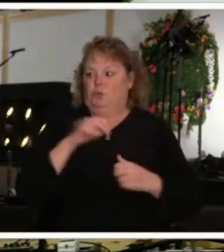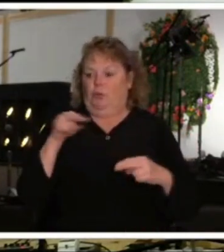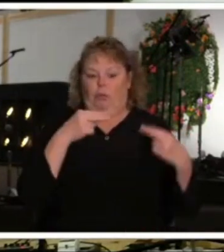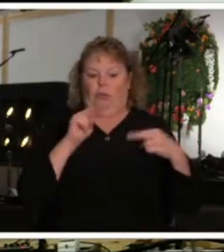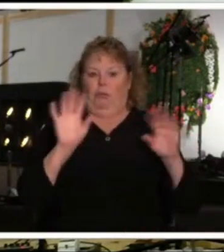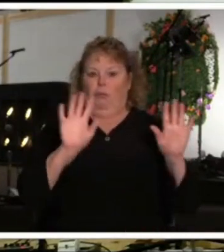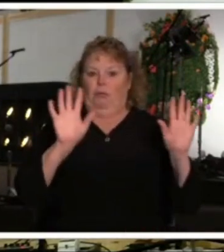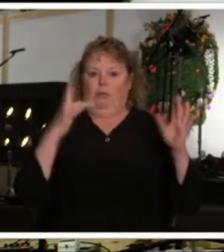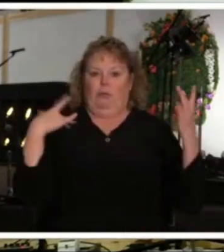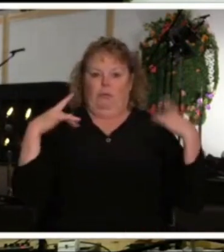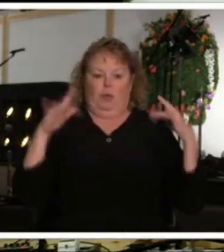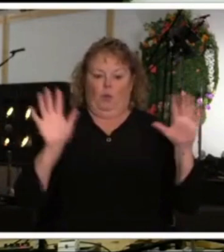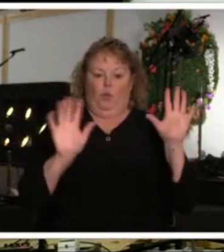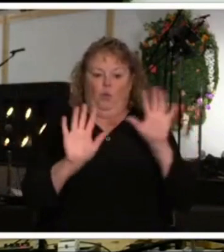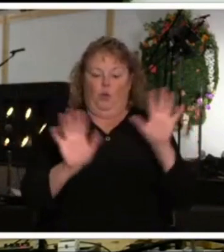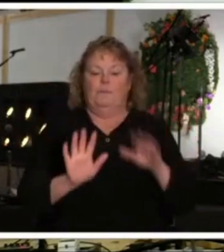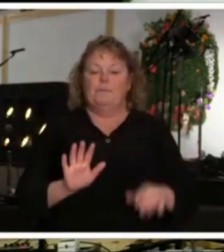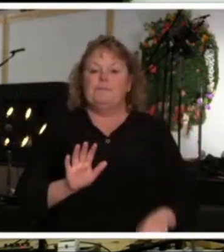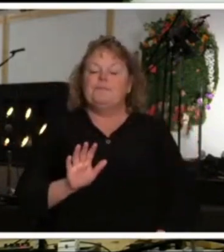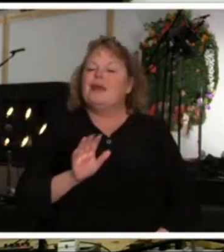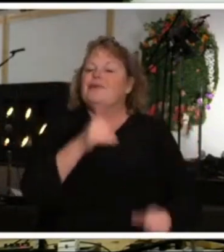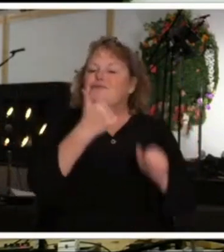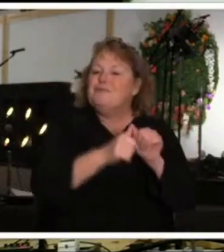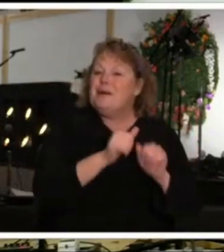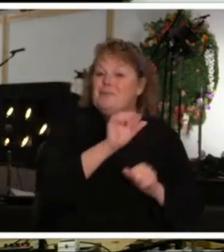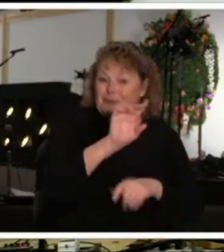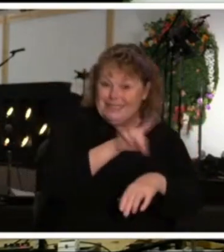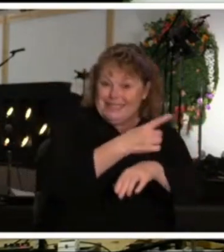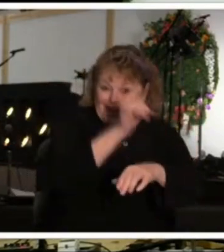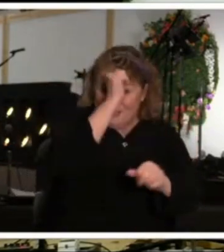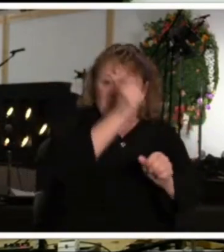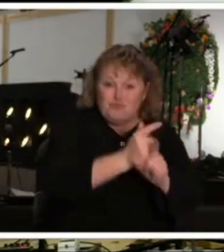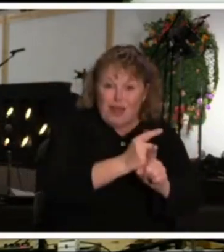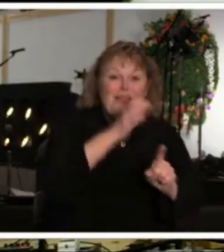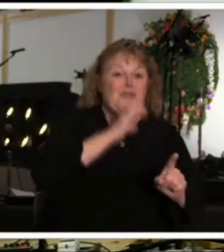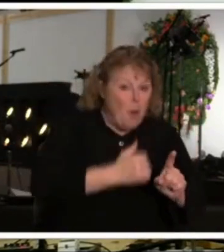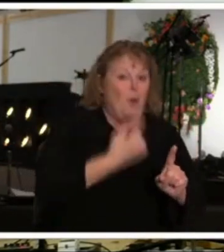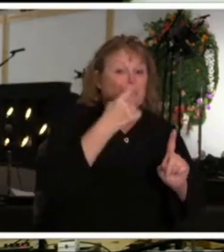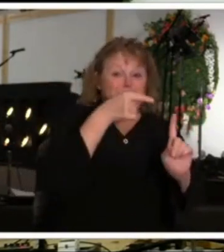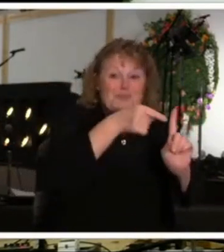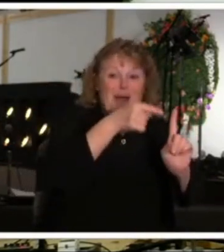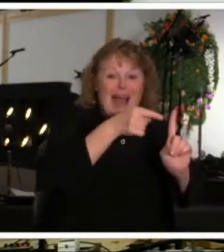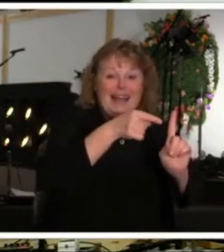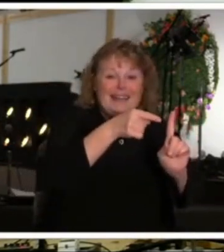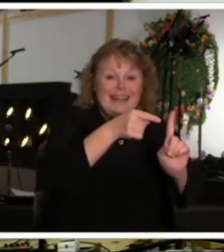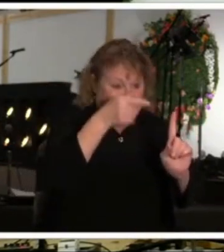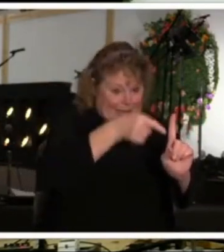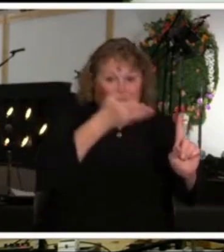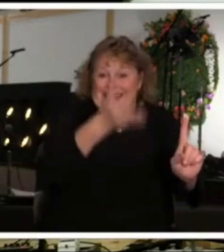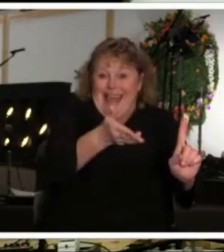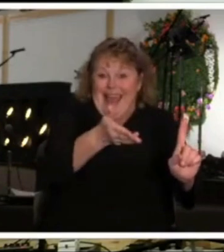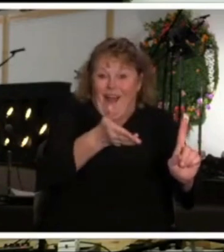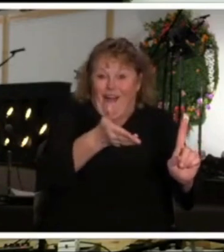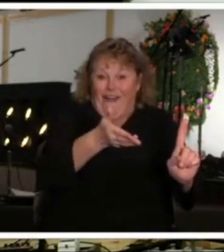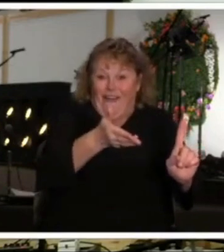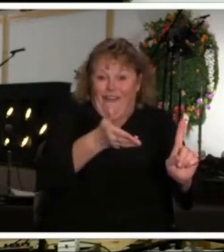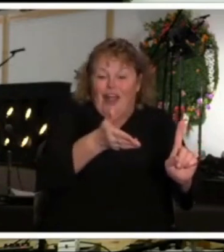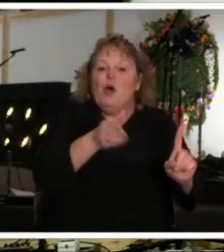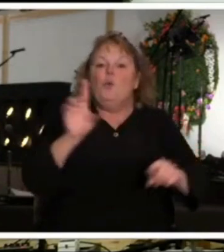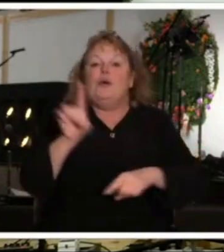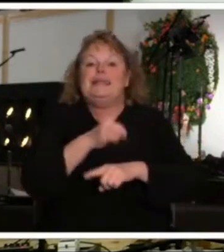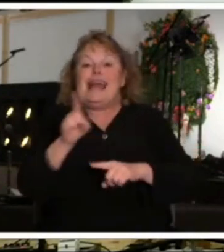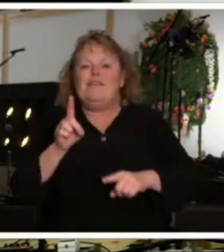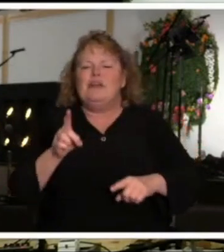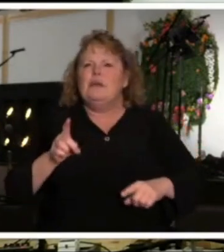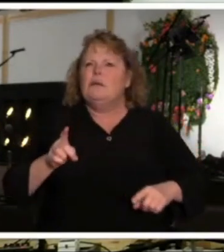that. Remember David's brother, the oldest, Eliab was there. The Bible says that when David